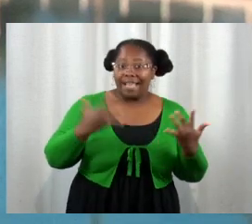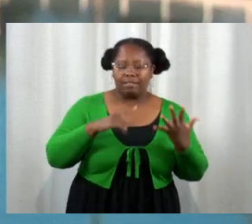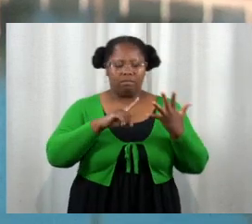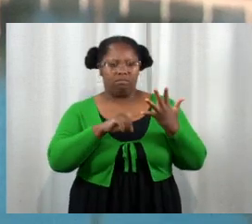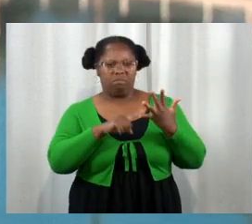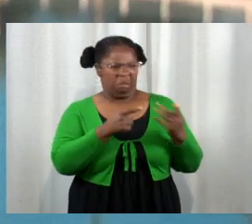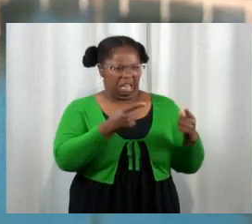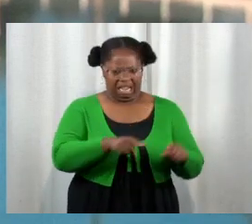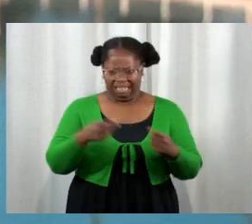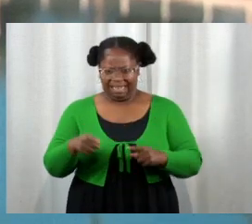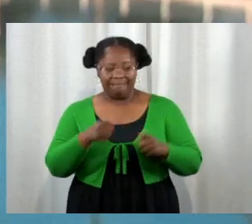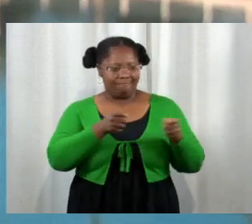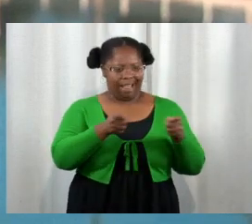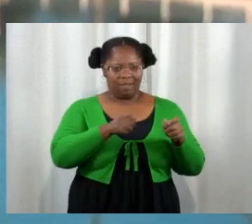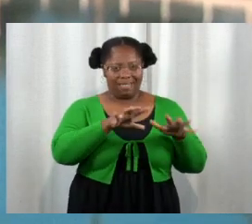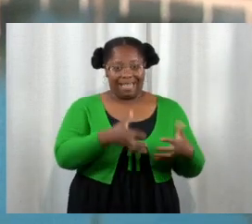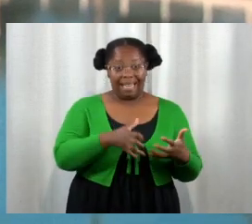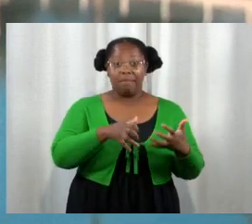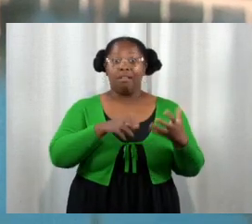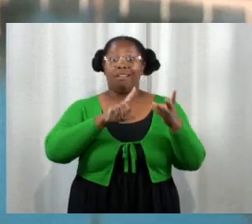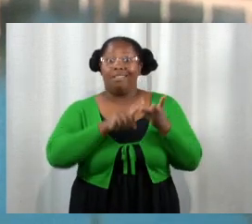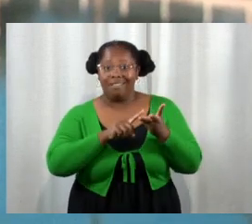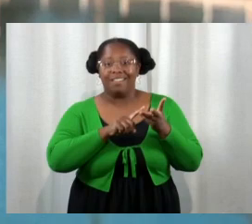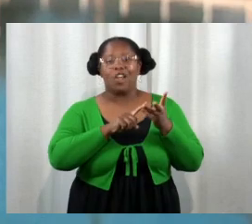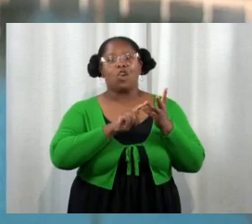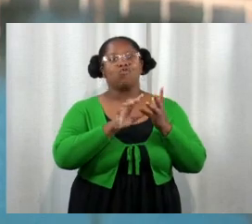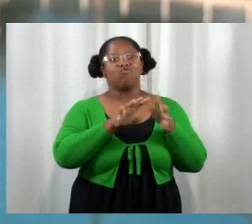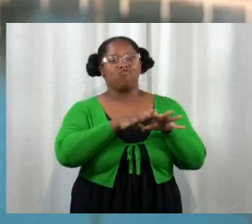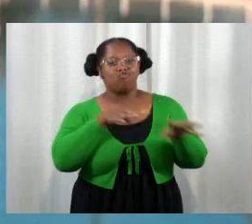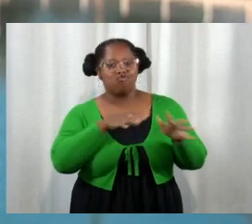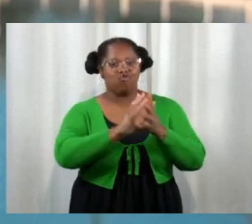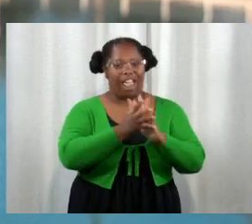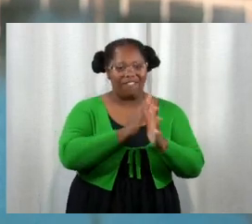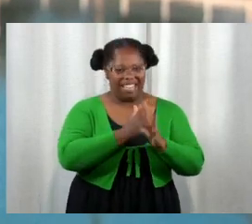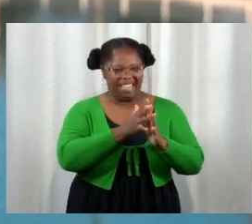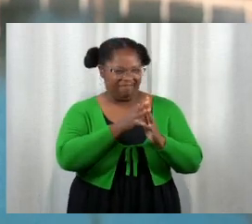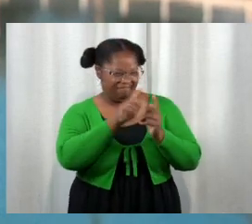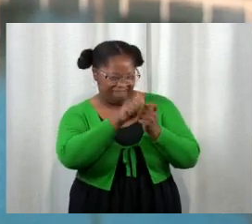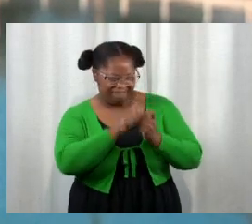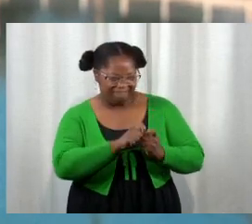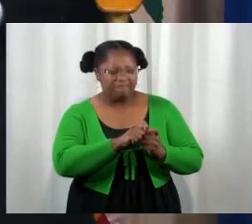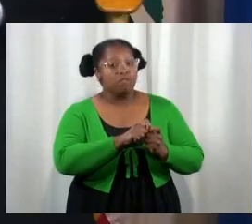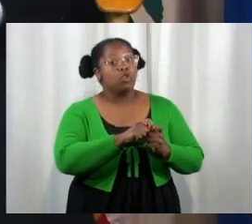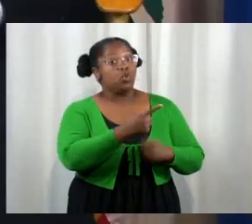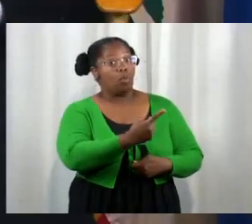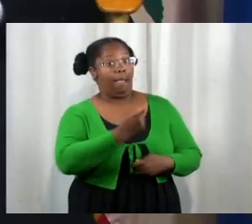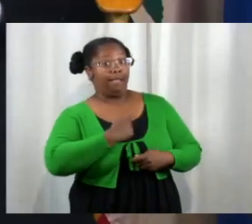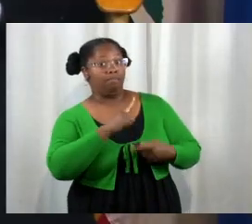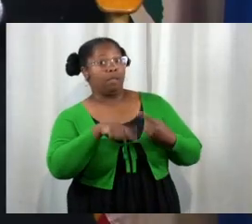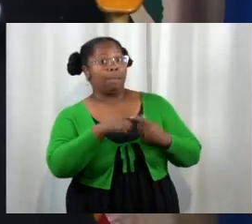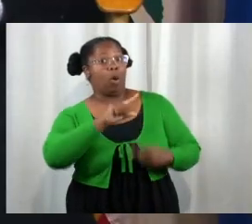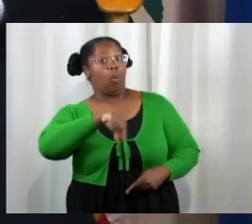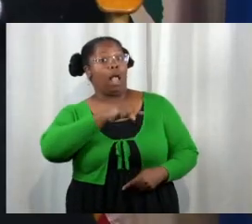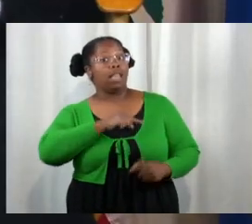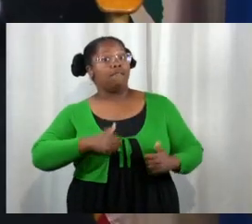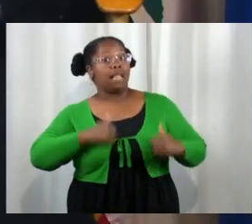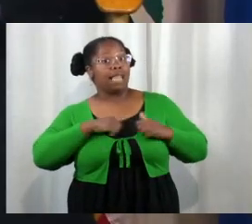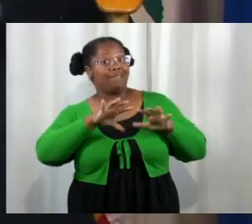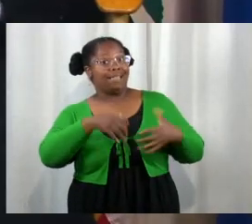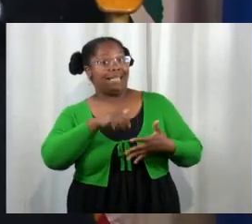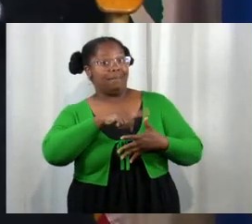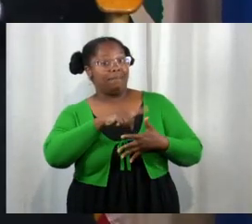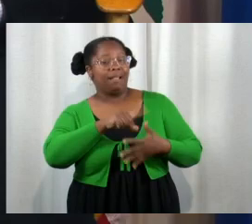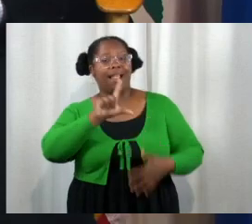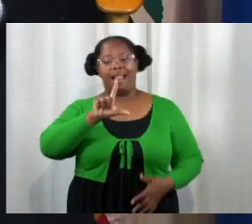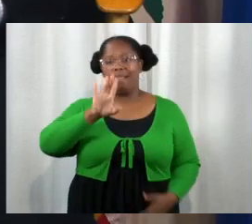incident management team, as well as our traffic detail. So to talk about what you asked about today, the Quality of Life team. The